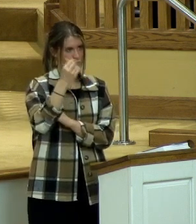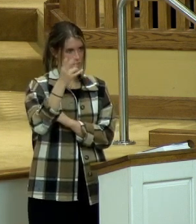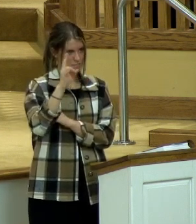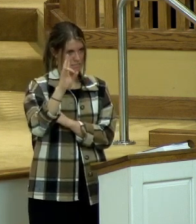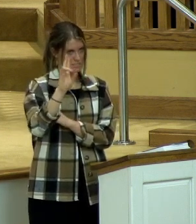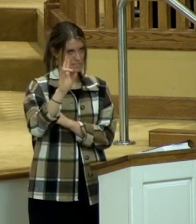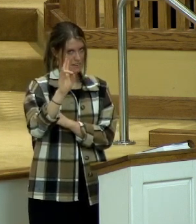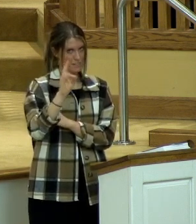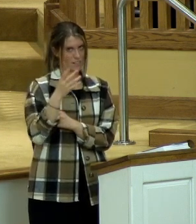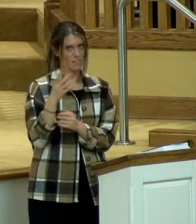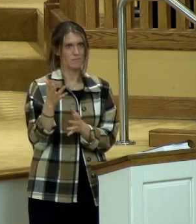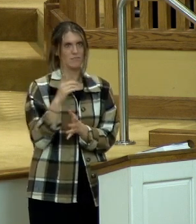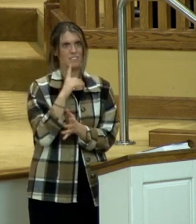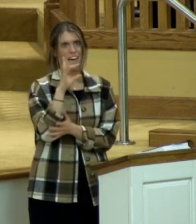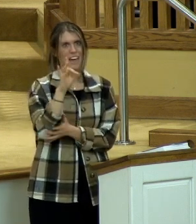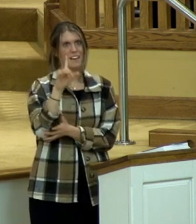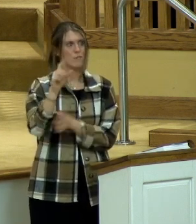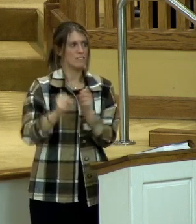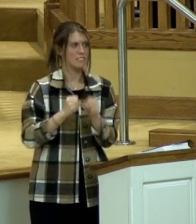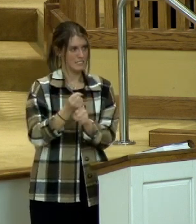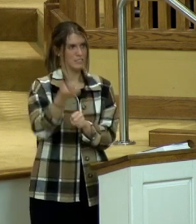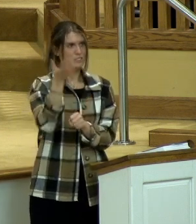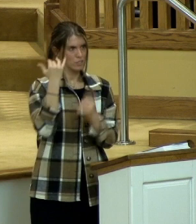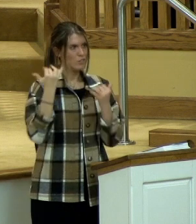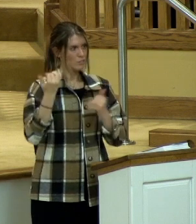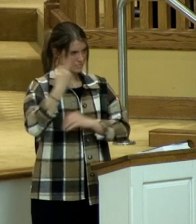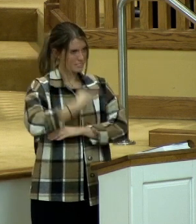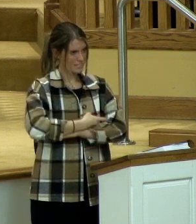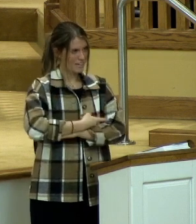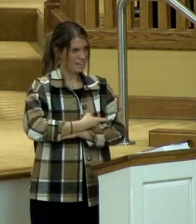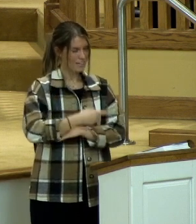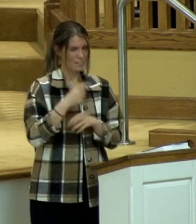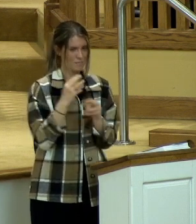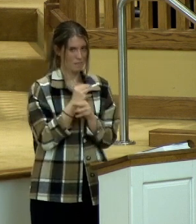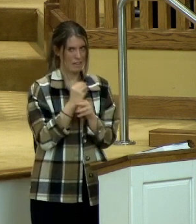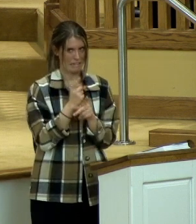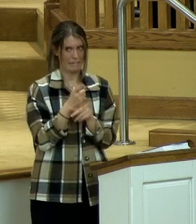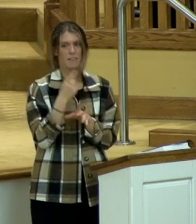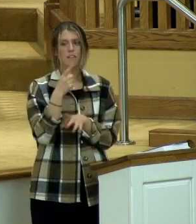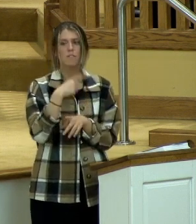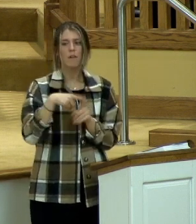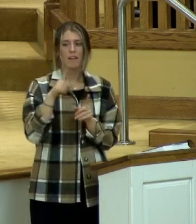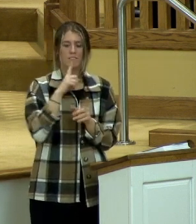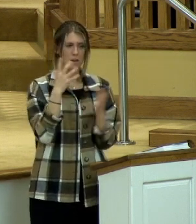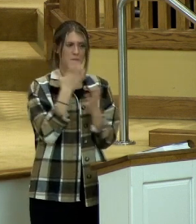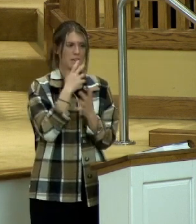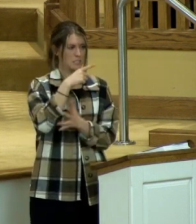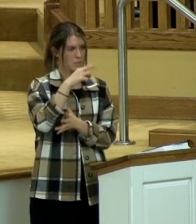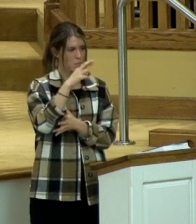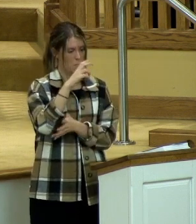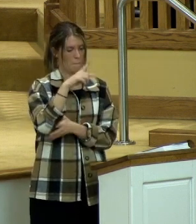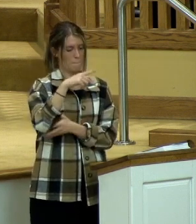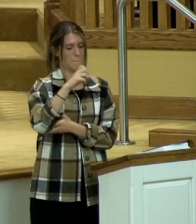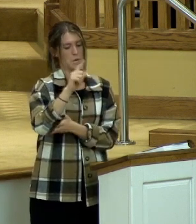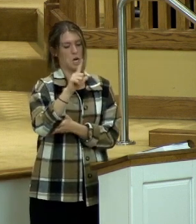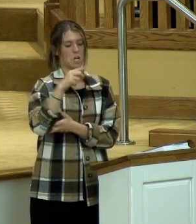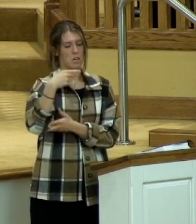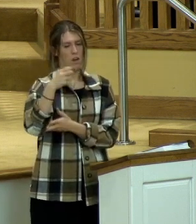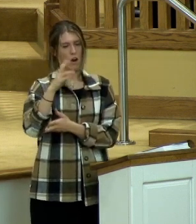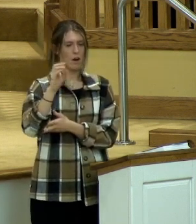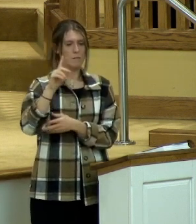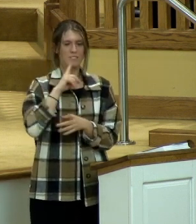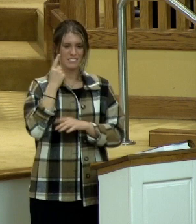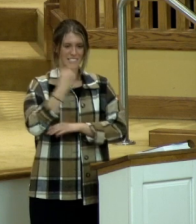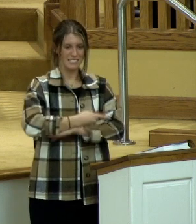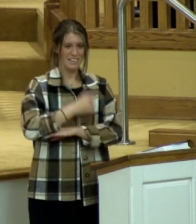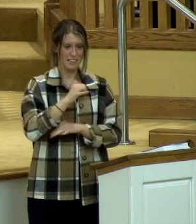talking along 81 years ago today. 81 years ago, did I do my math right on that? It's amazing. That's Pearl Harbor. It's a day that, as they